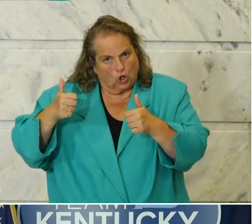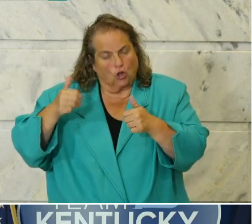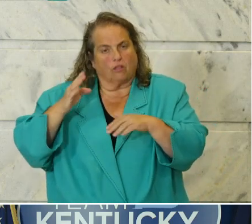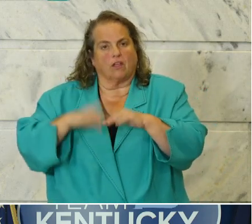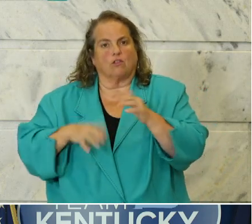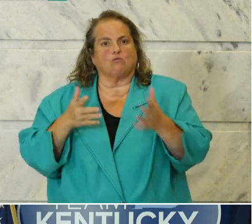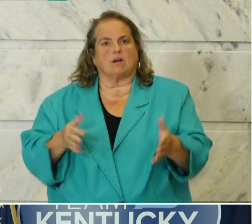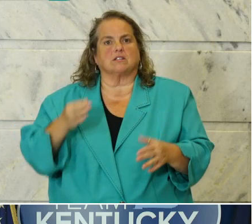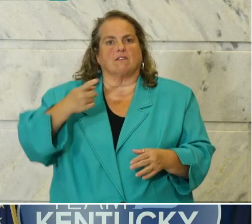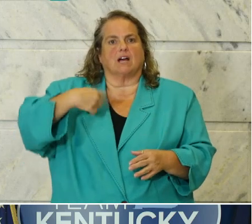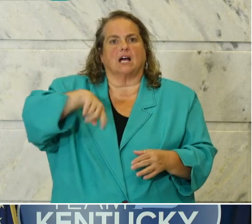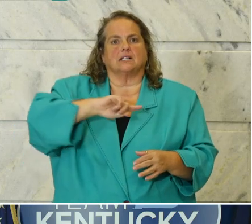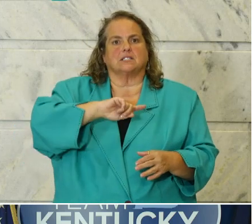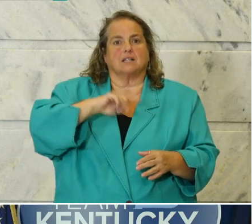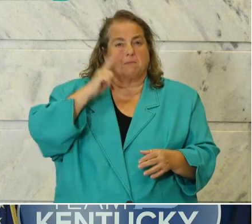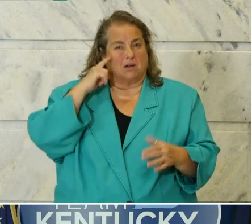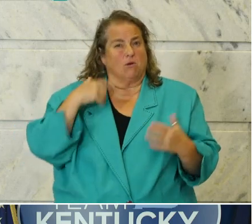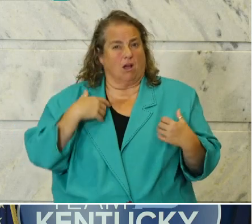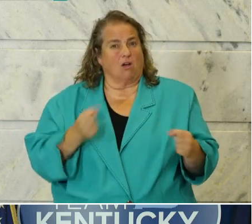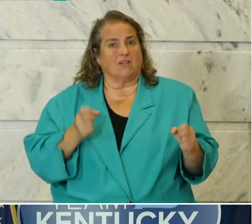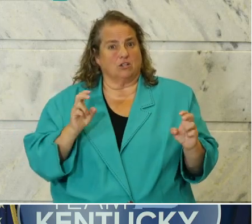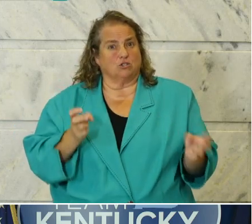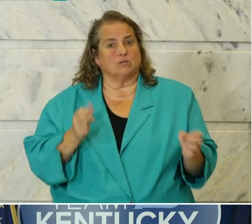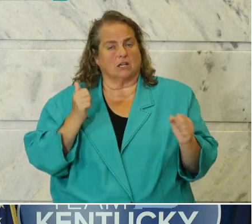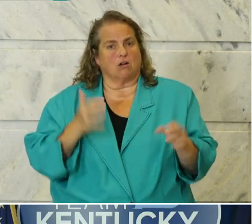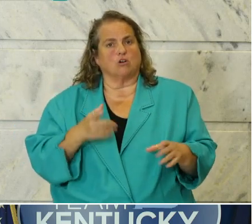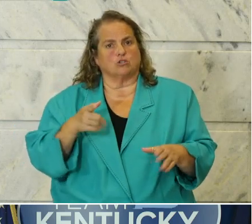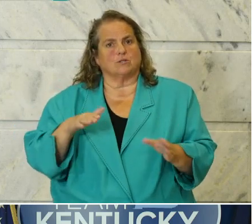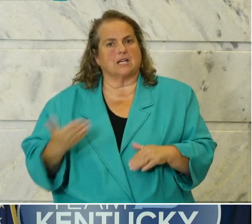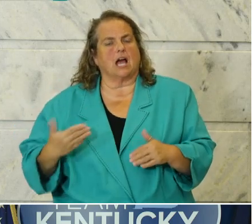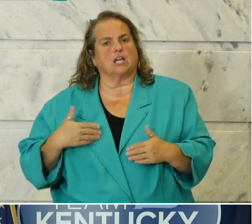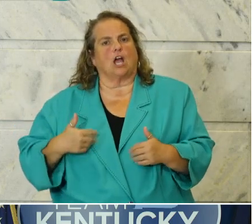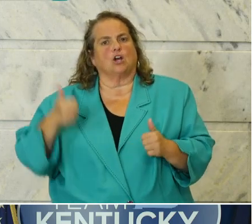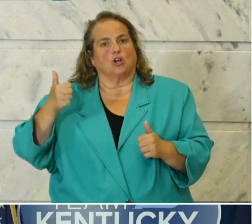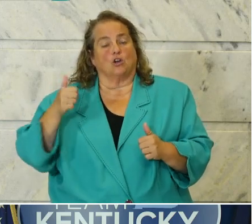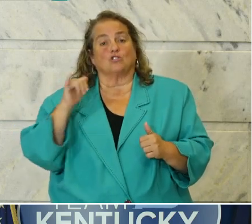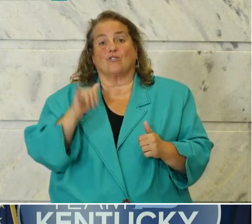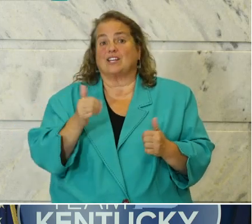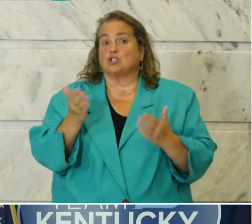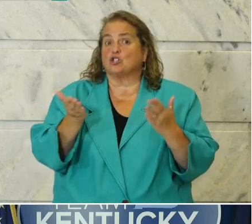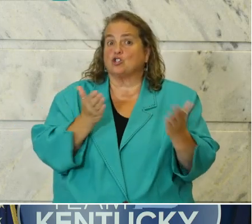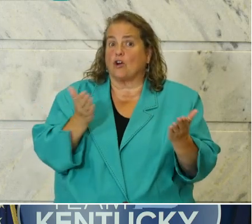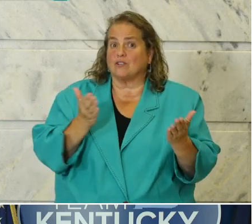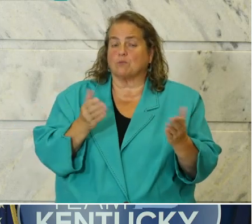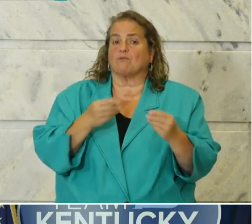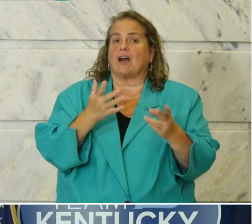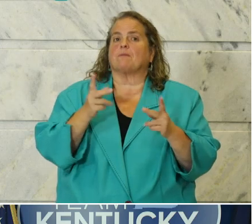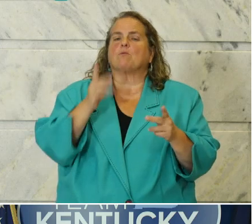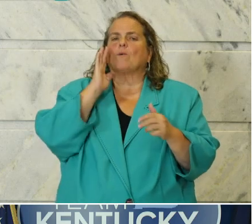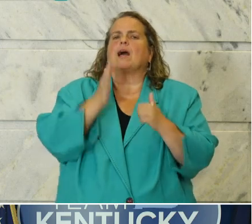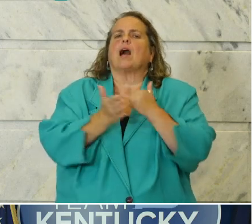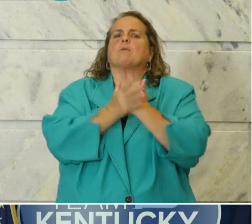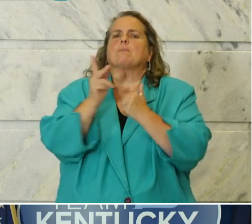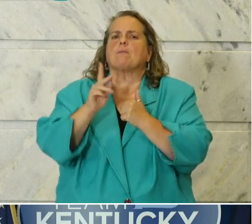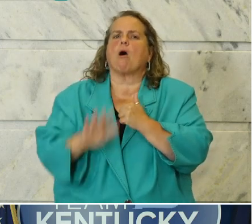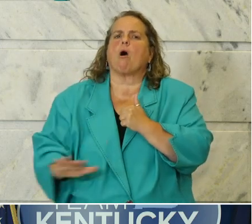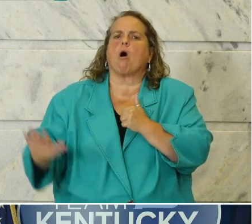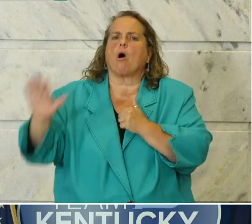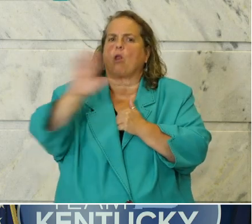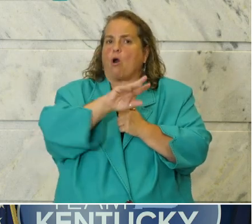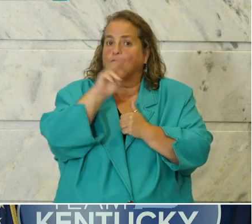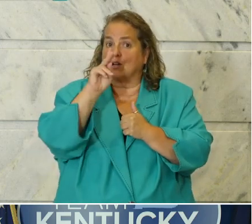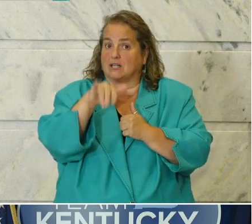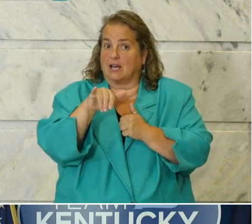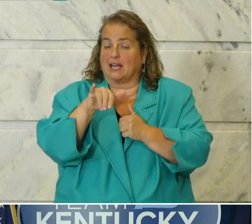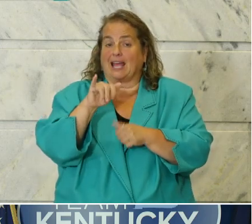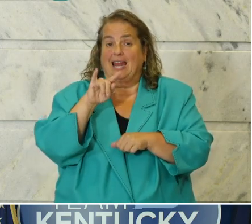us. So these services to provide to folks, it's going to help people all across the Commonwealth. And in this